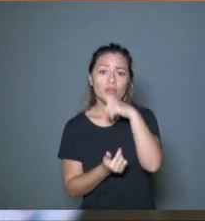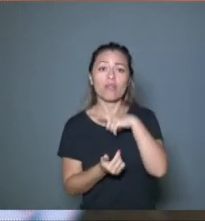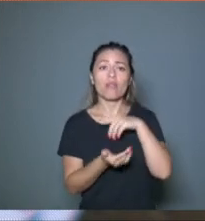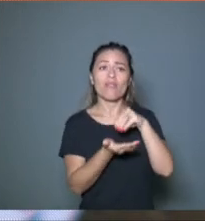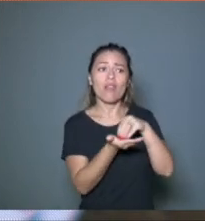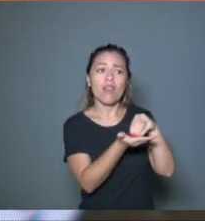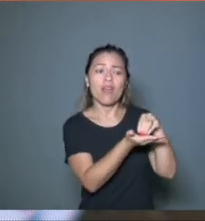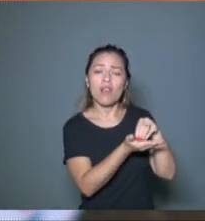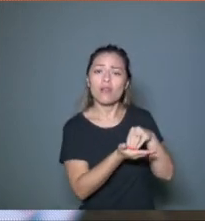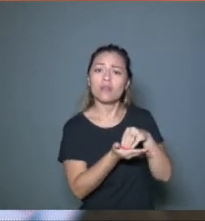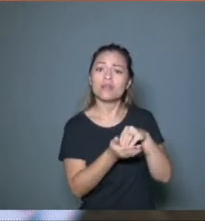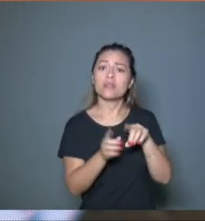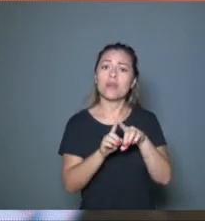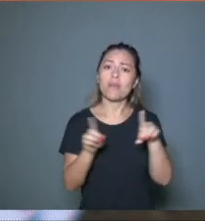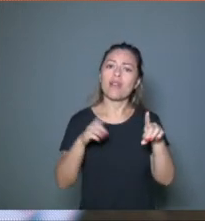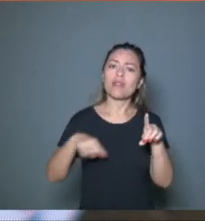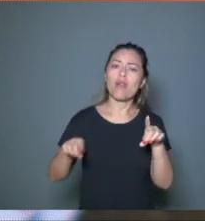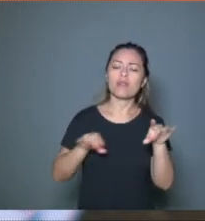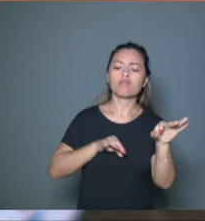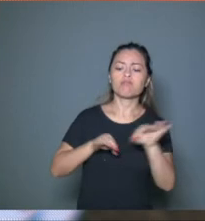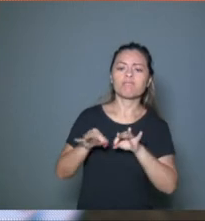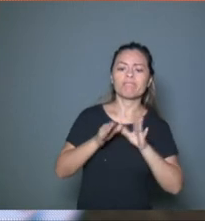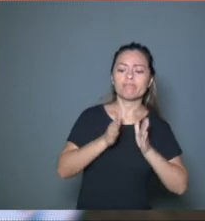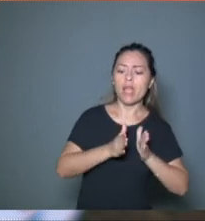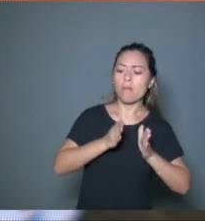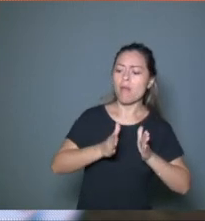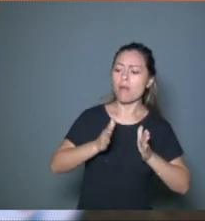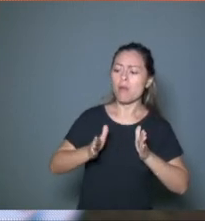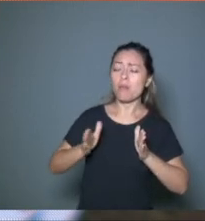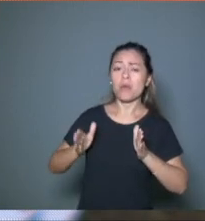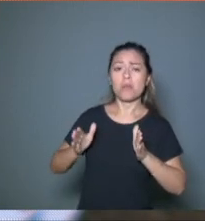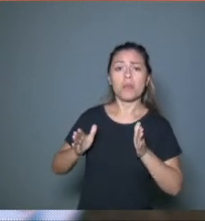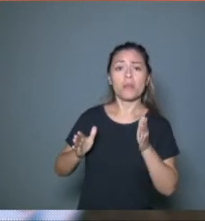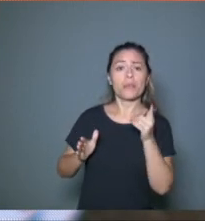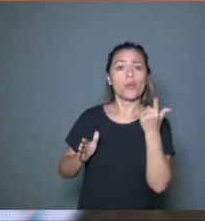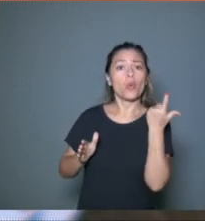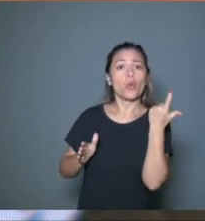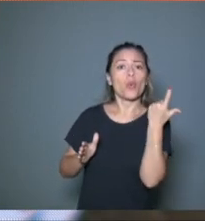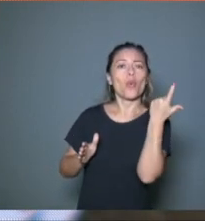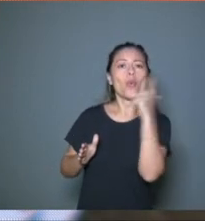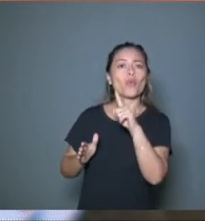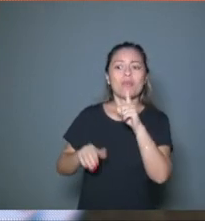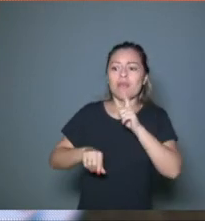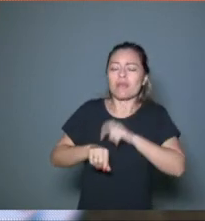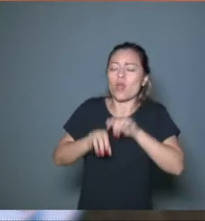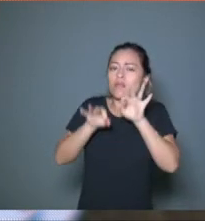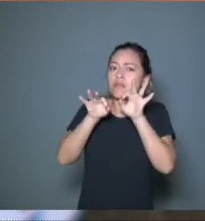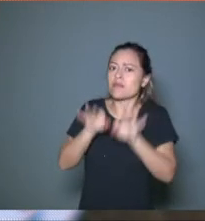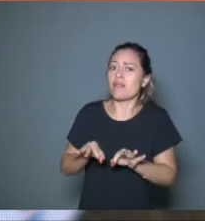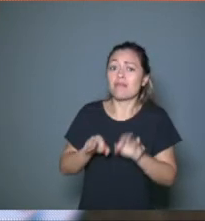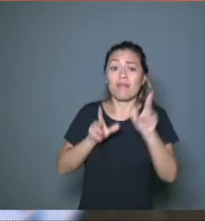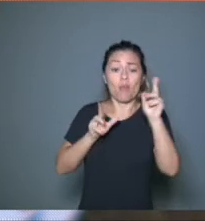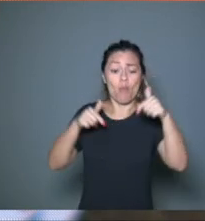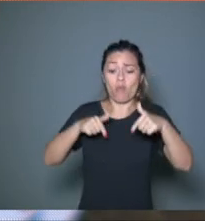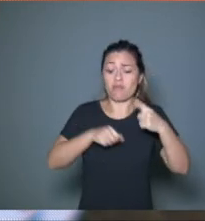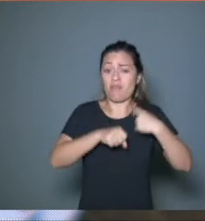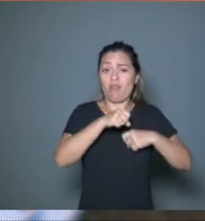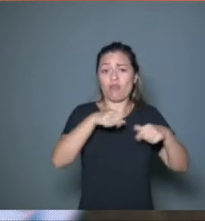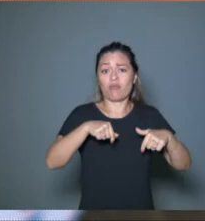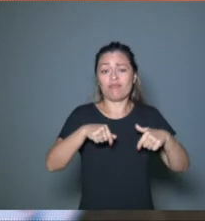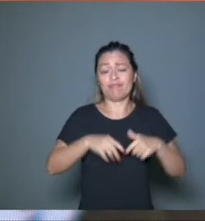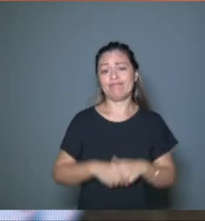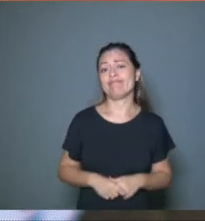be similar. It's going to be challenges and shortages, but the ag chemical industry is going to be able to